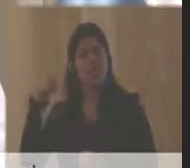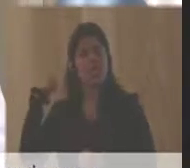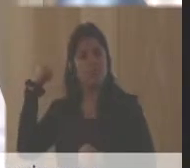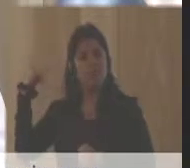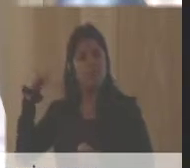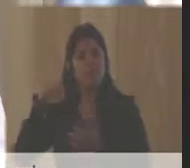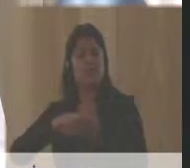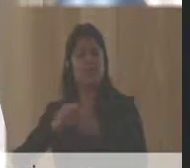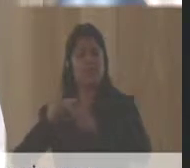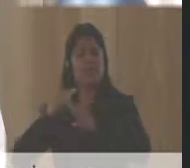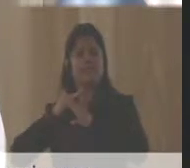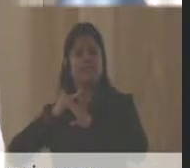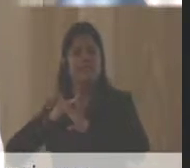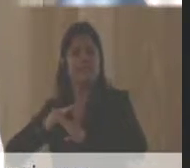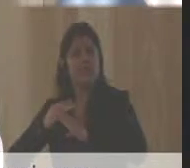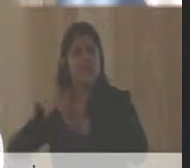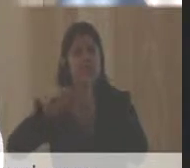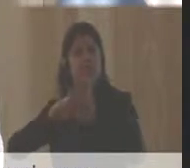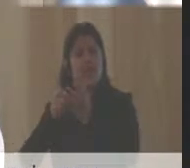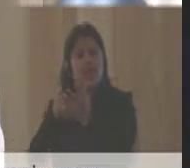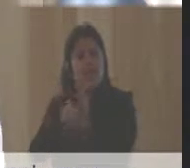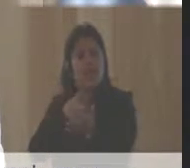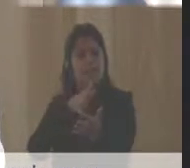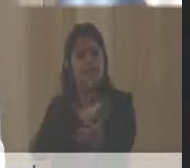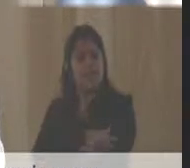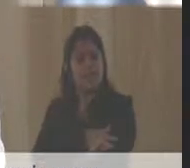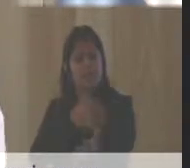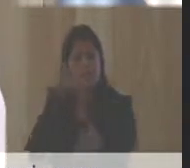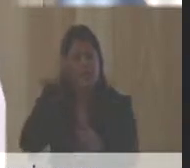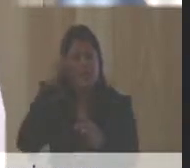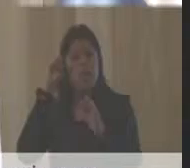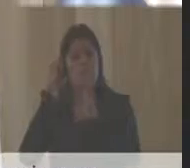clientelism, the planning is